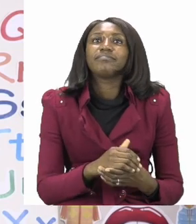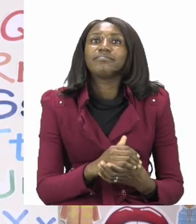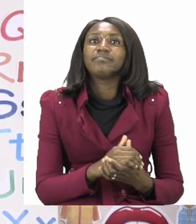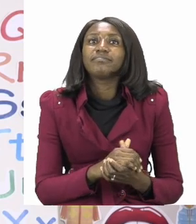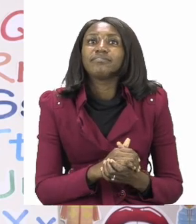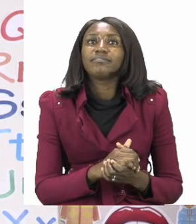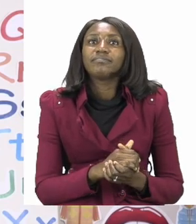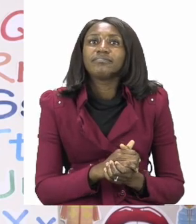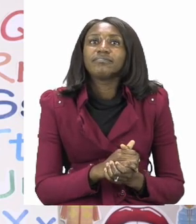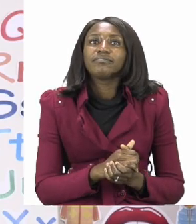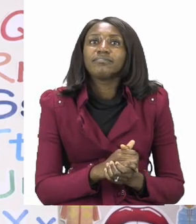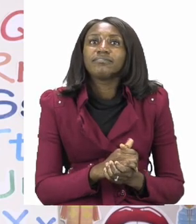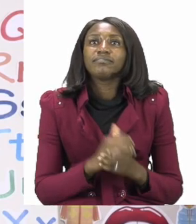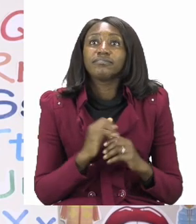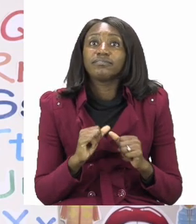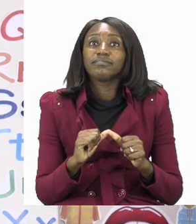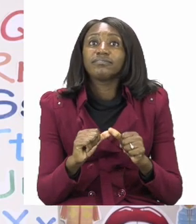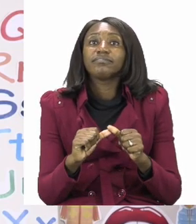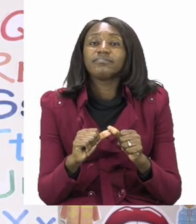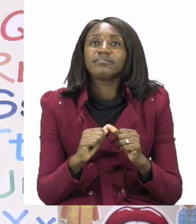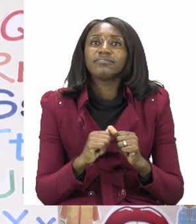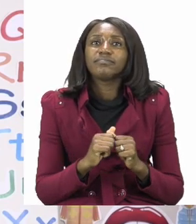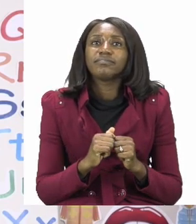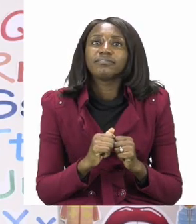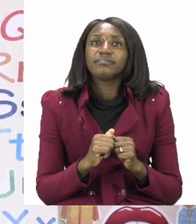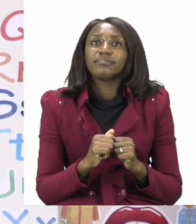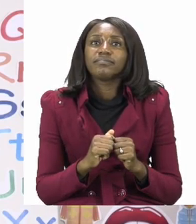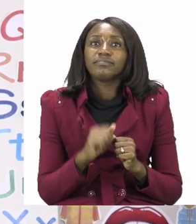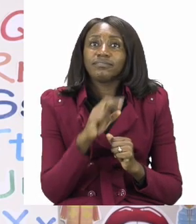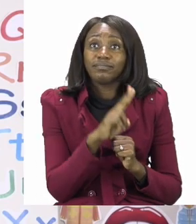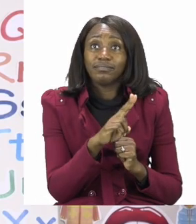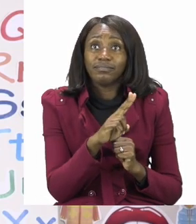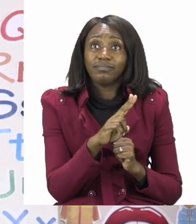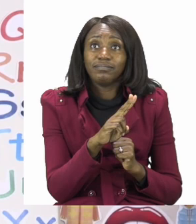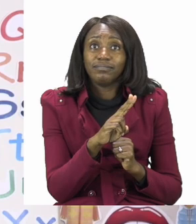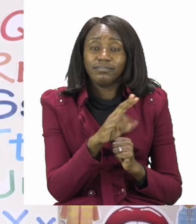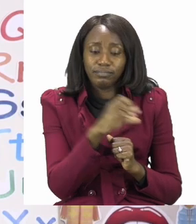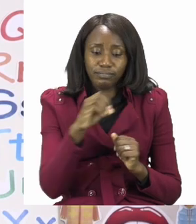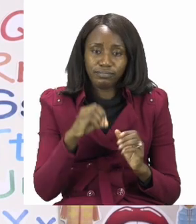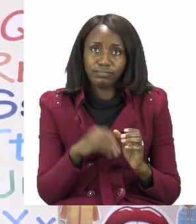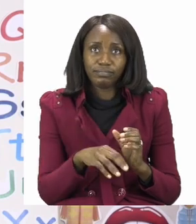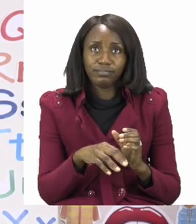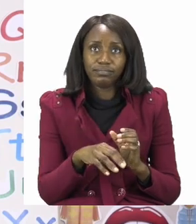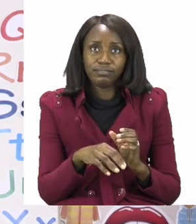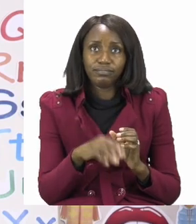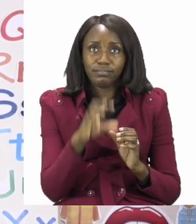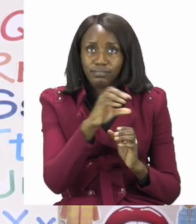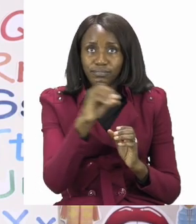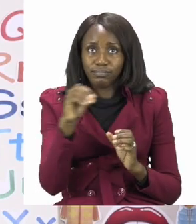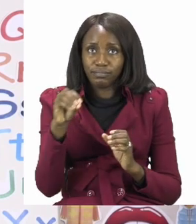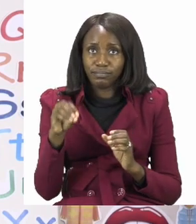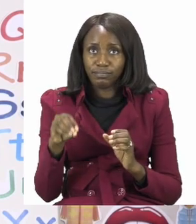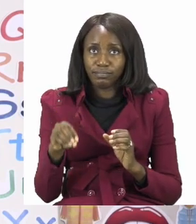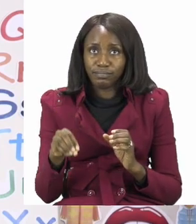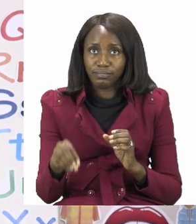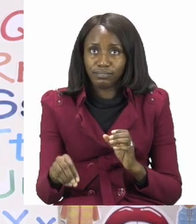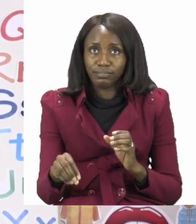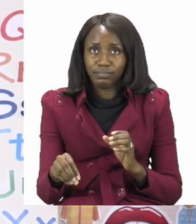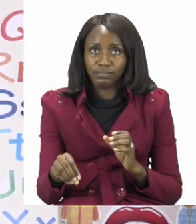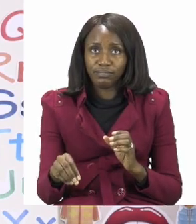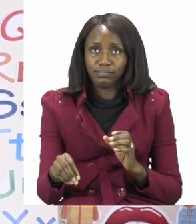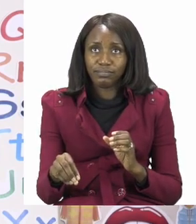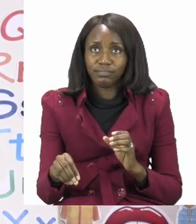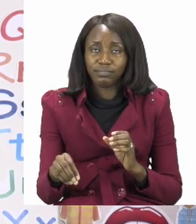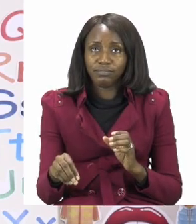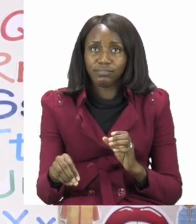Then we go back. Circle A has 1. Circle B